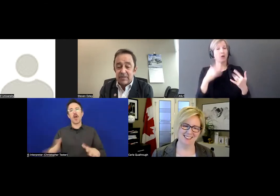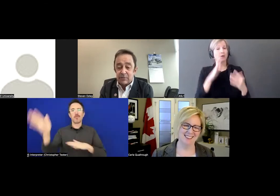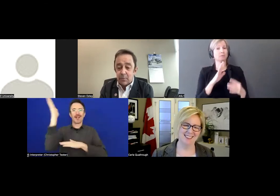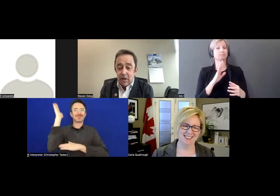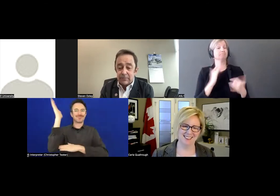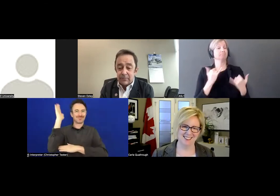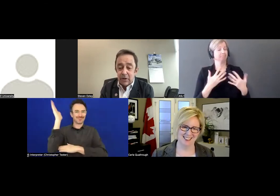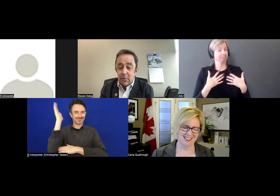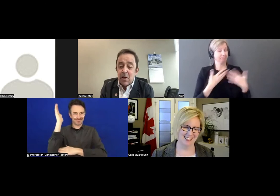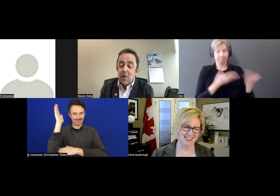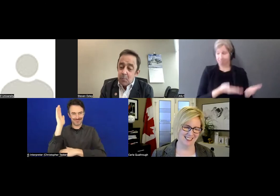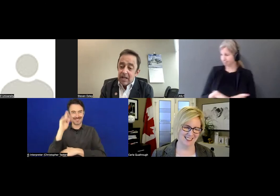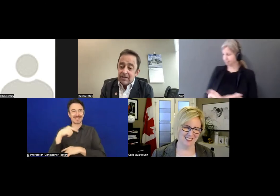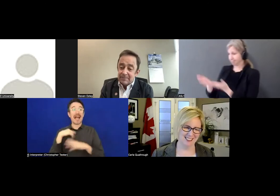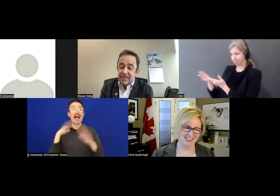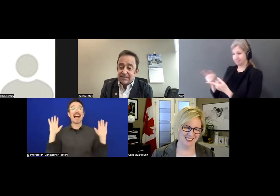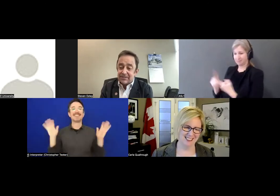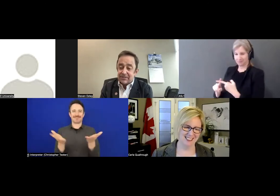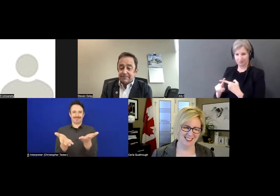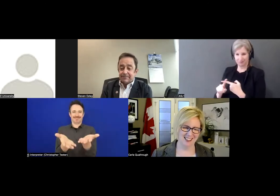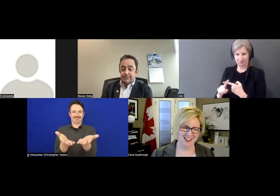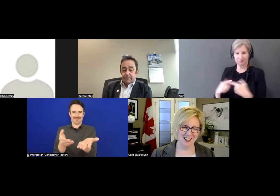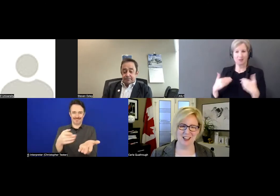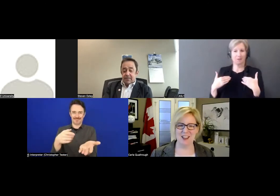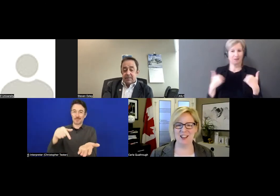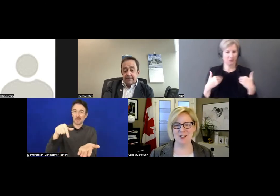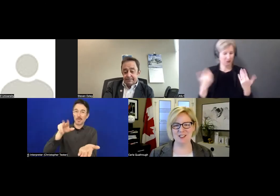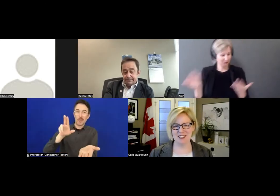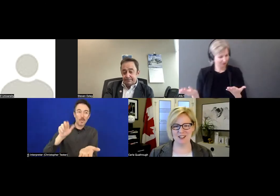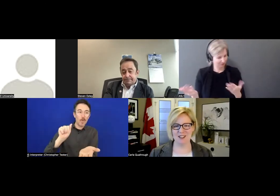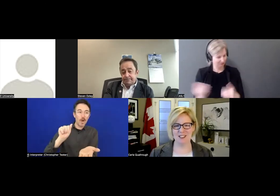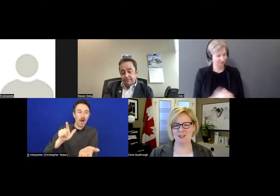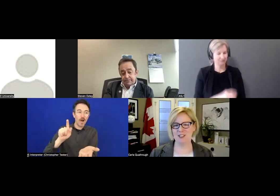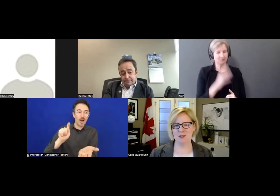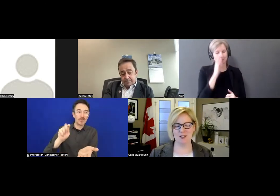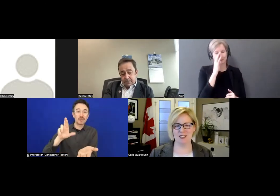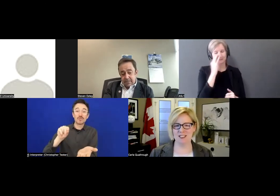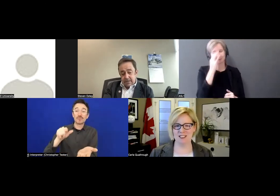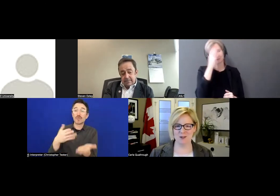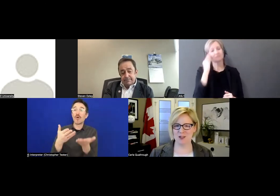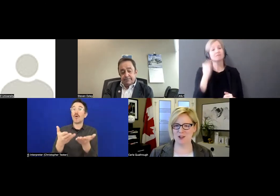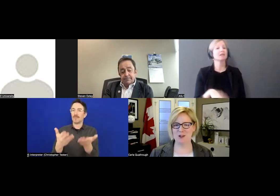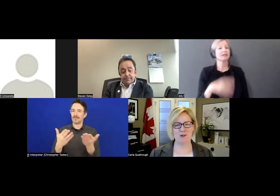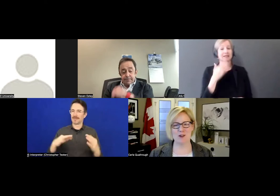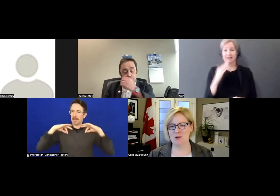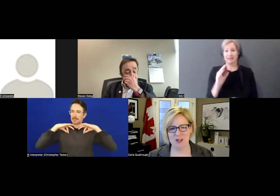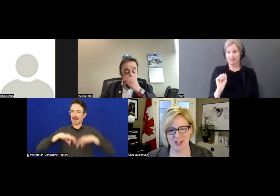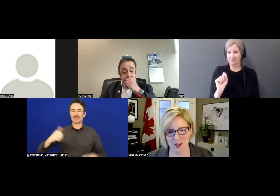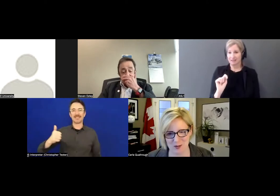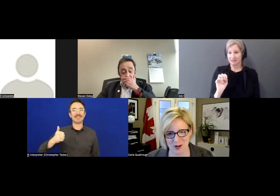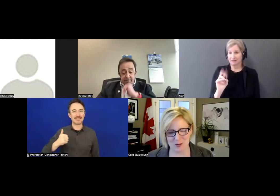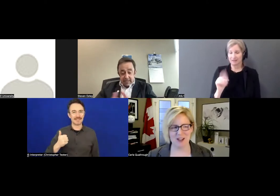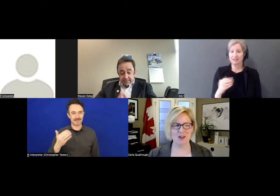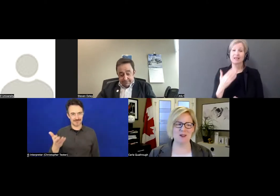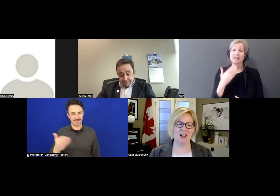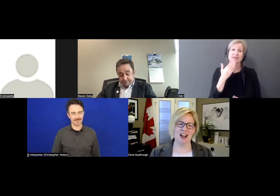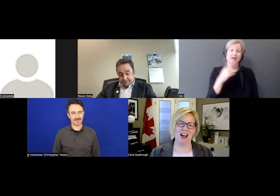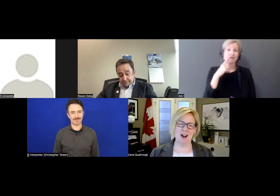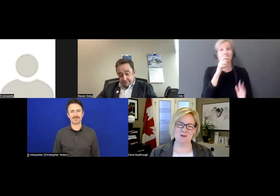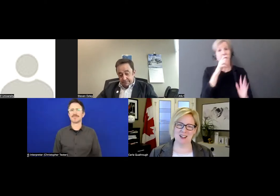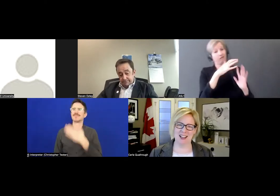floor to Minister Qualtrough. Welcome, Minister. Thank you, Steve. It's so nice to see you, and thank you for not reading out my